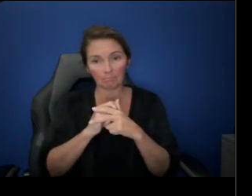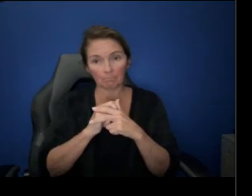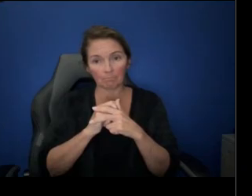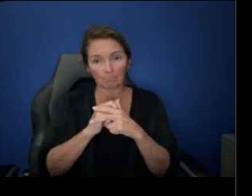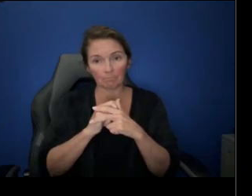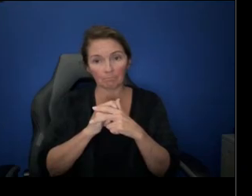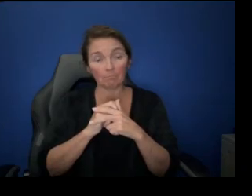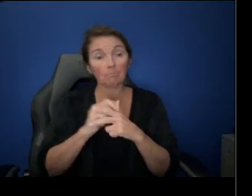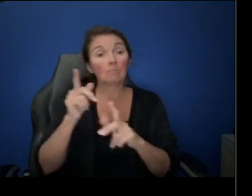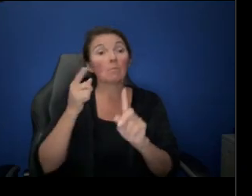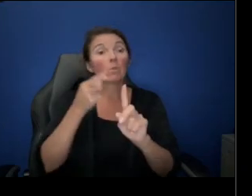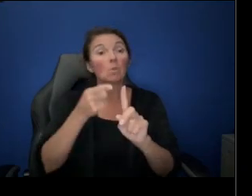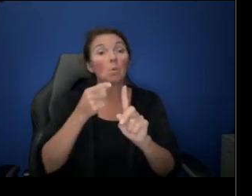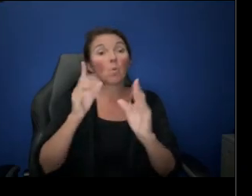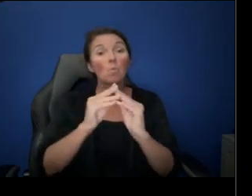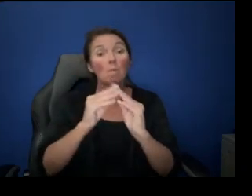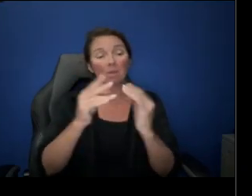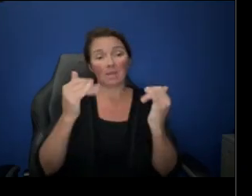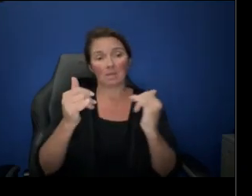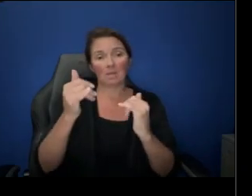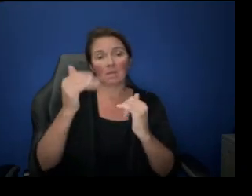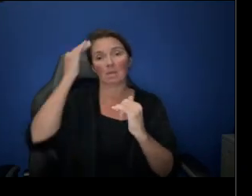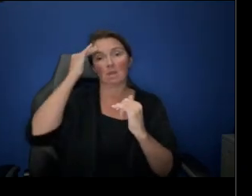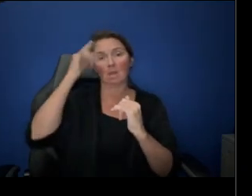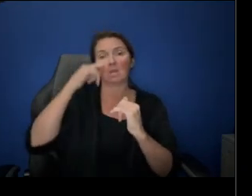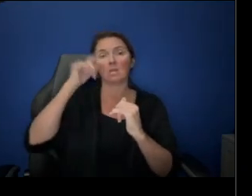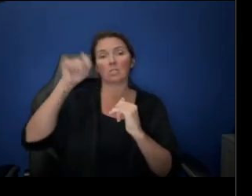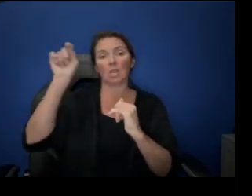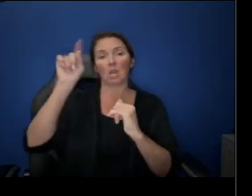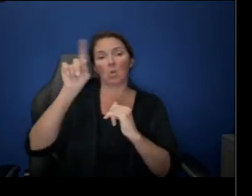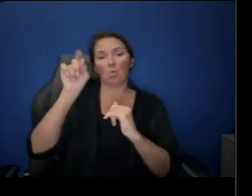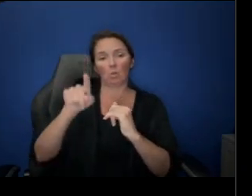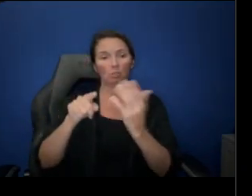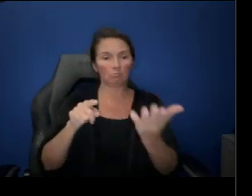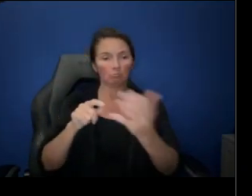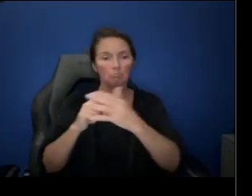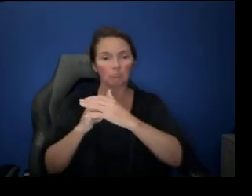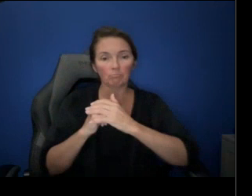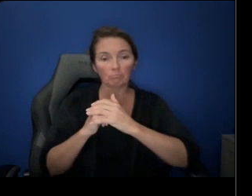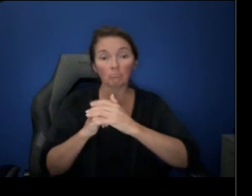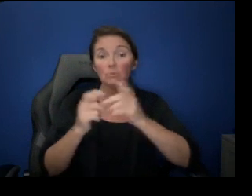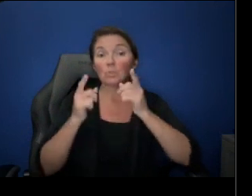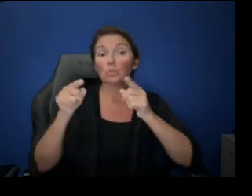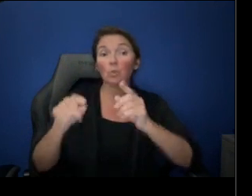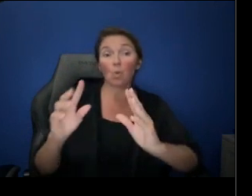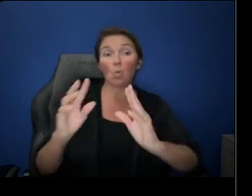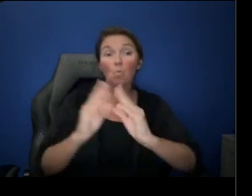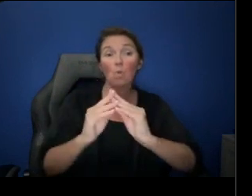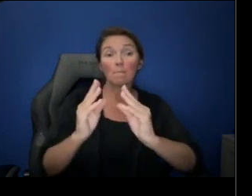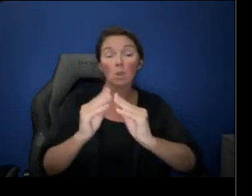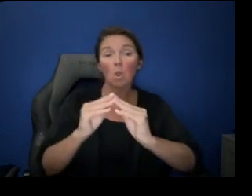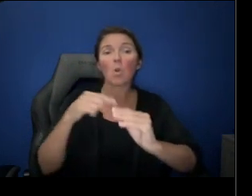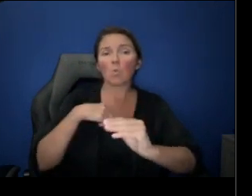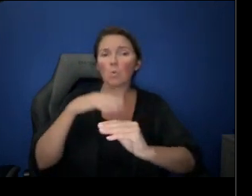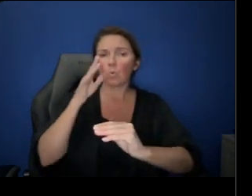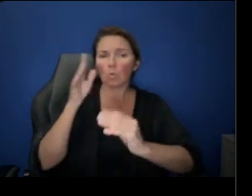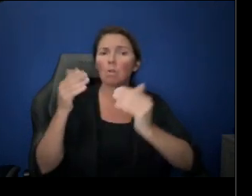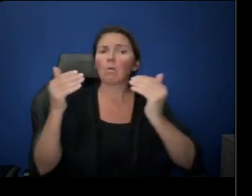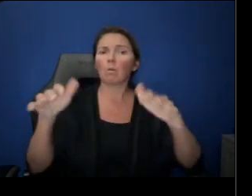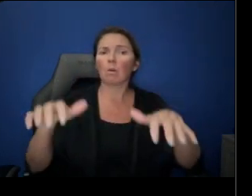The GoToWebinar Knowledge Check questions. During the webinar, we will be